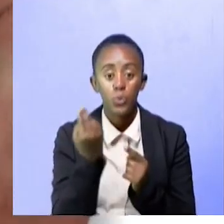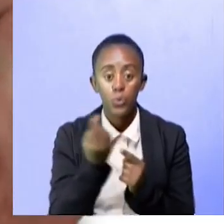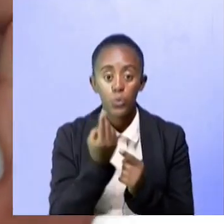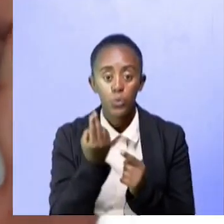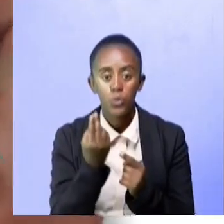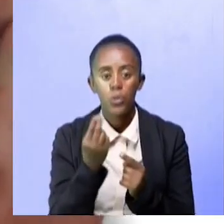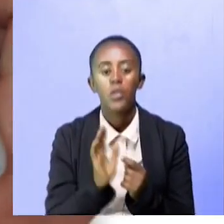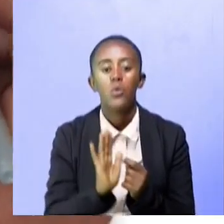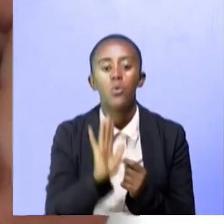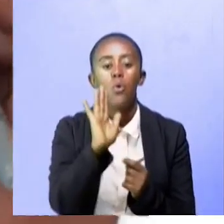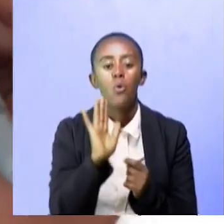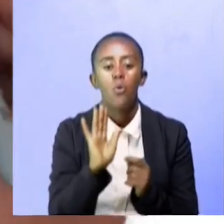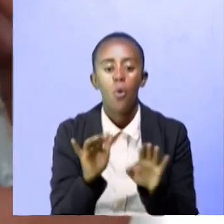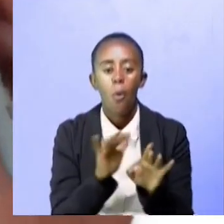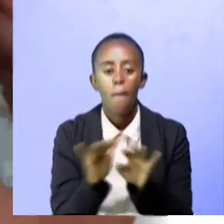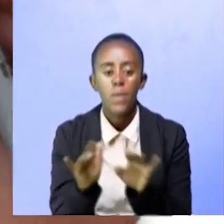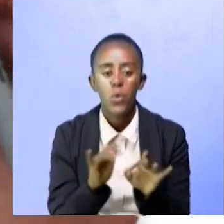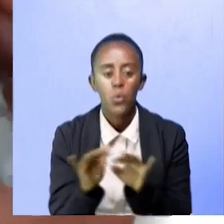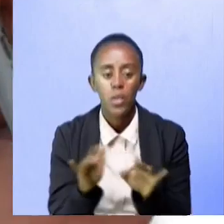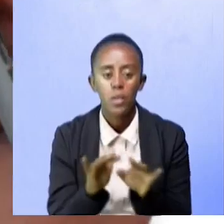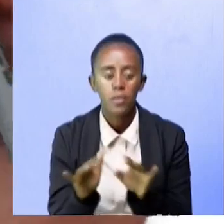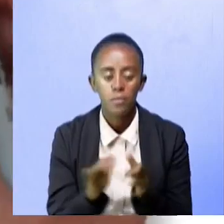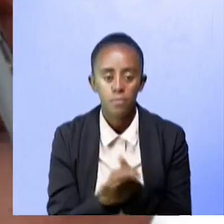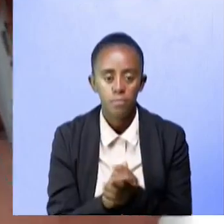your computer?